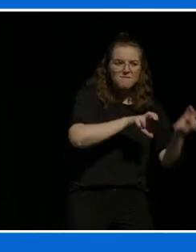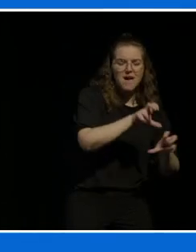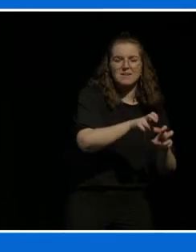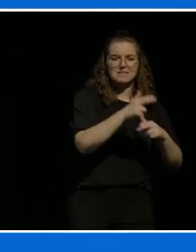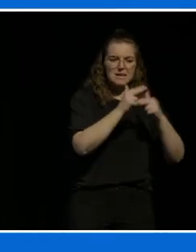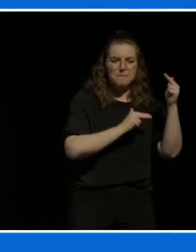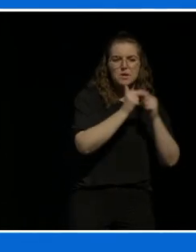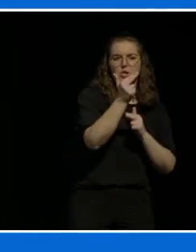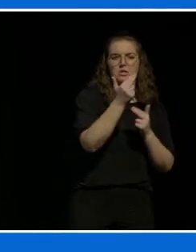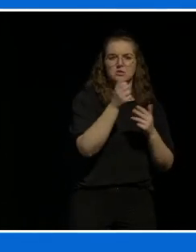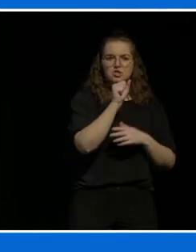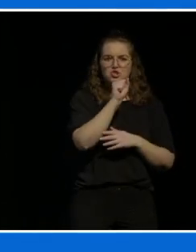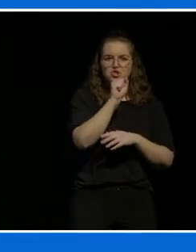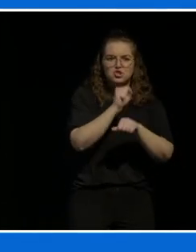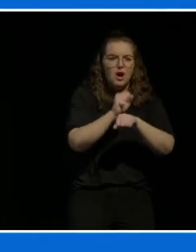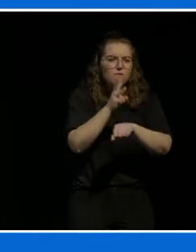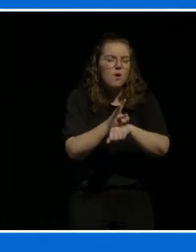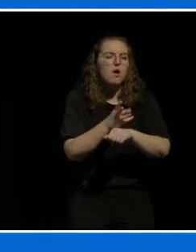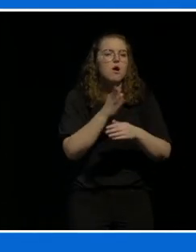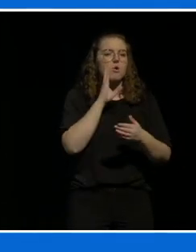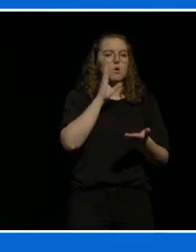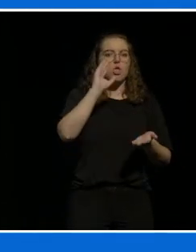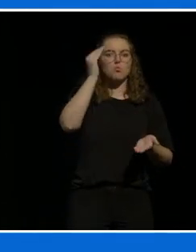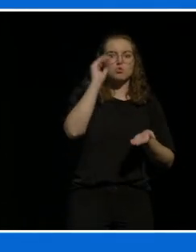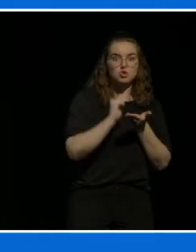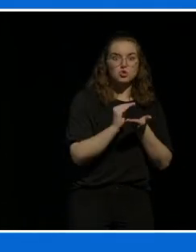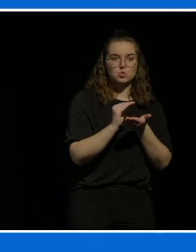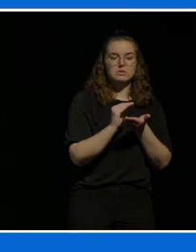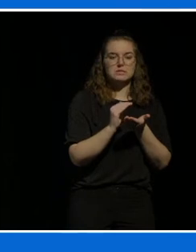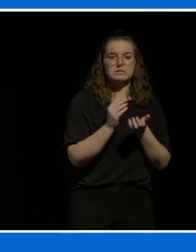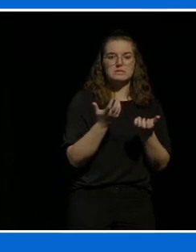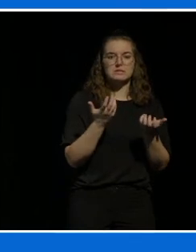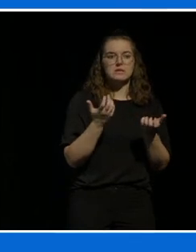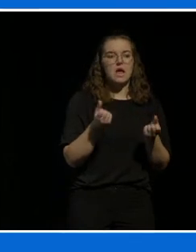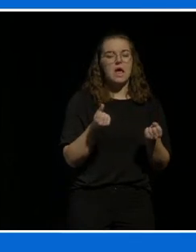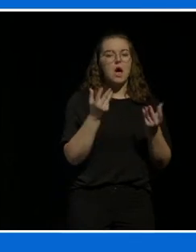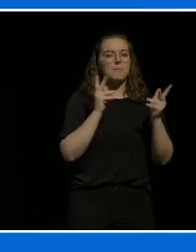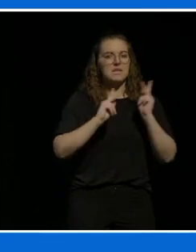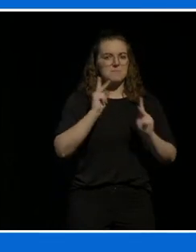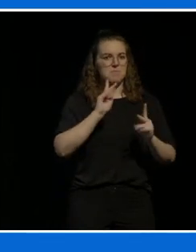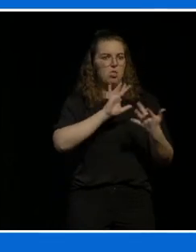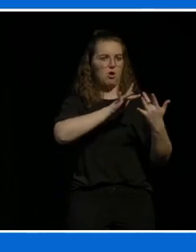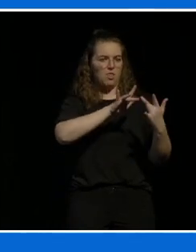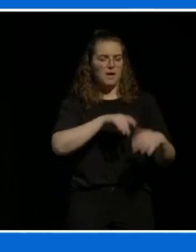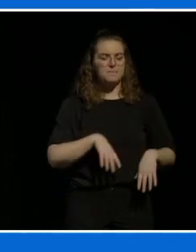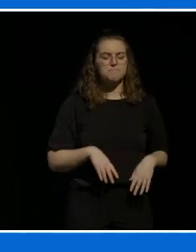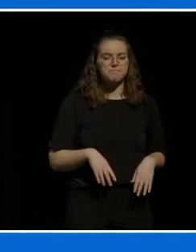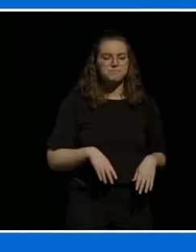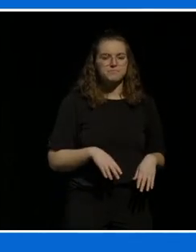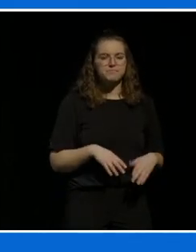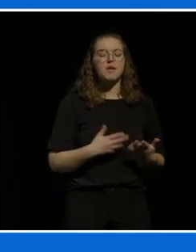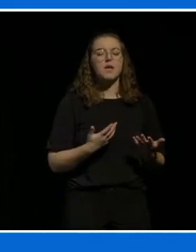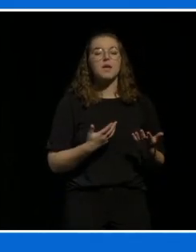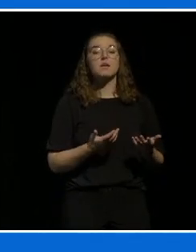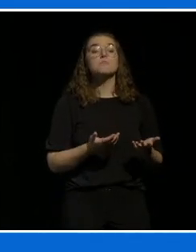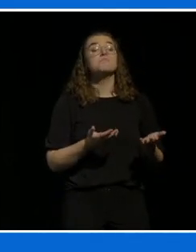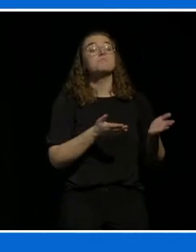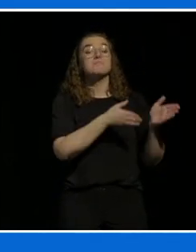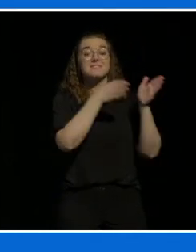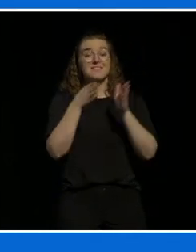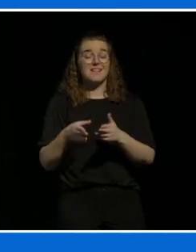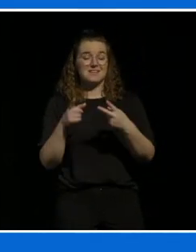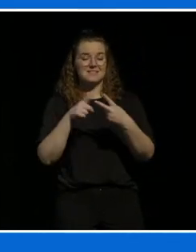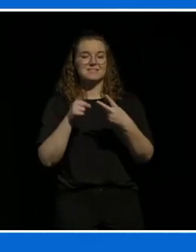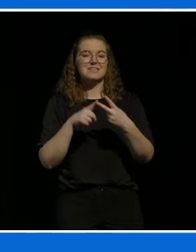infrastructure and architecture that will reduce the amount of harms online. And the second is actually around social media and sex trafficking. This is something we don't talk